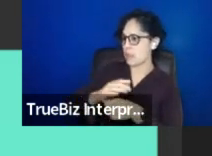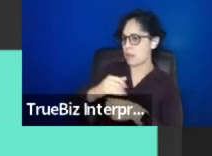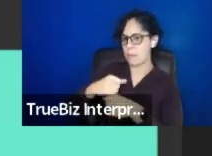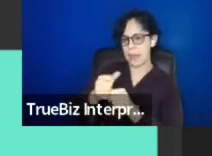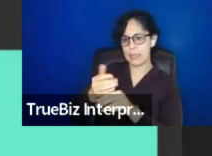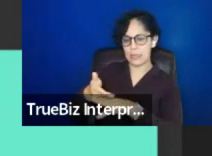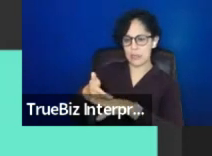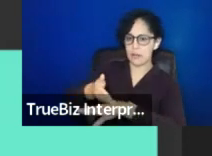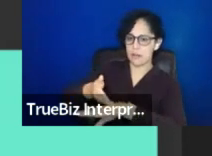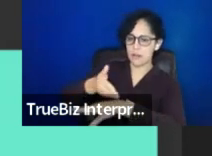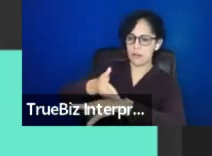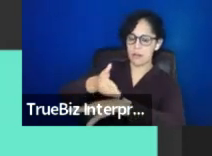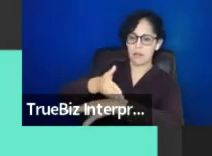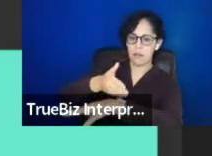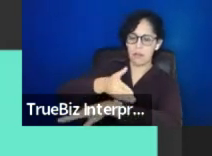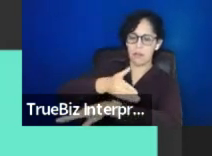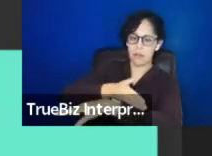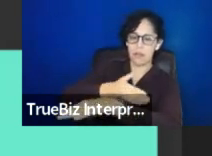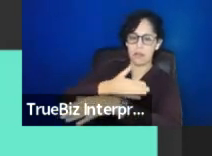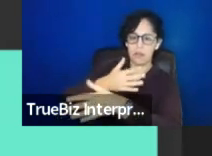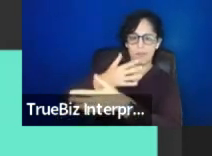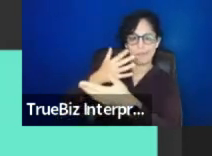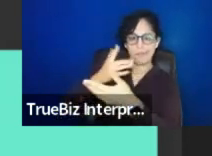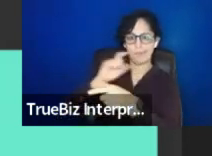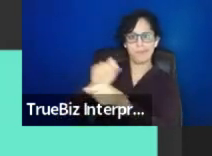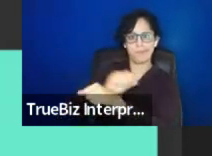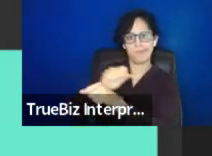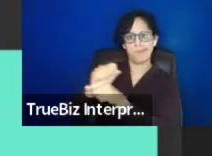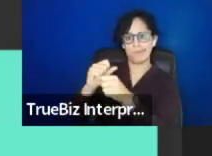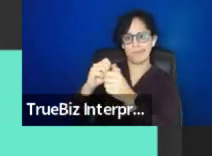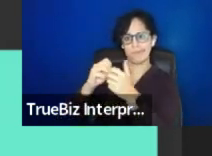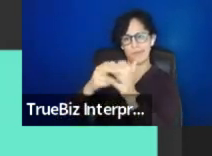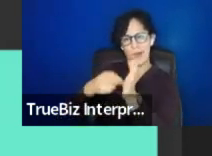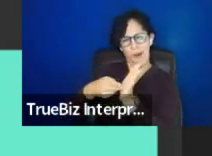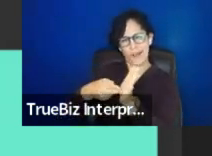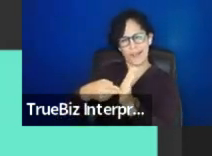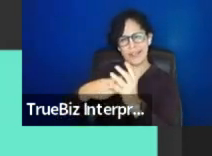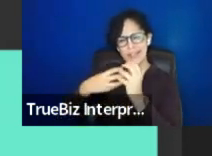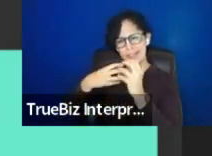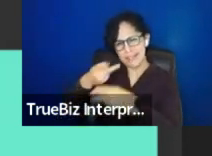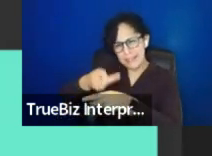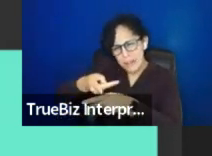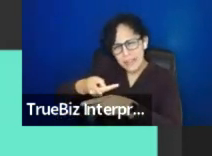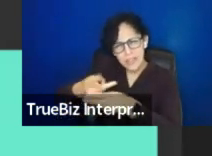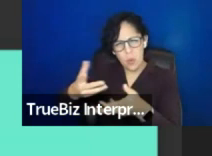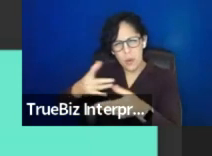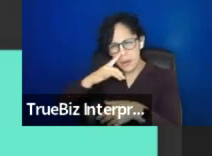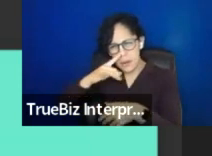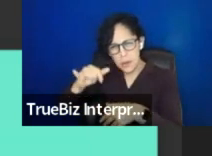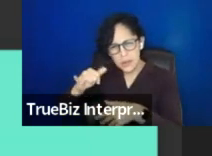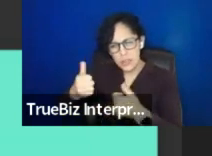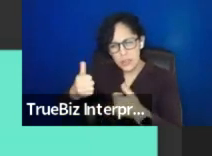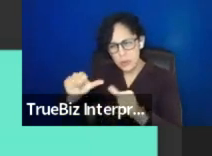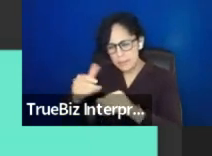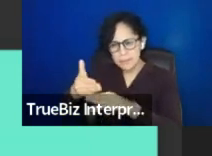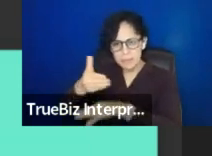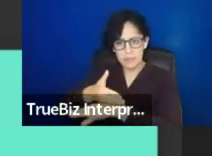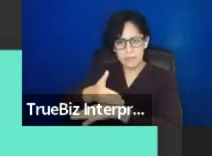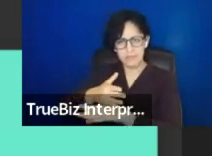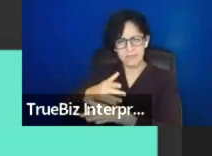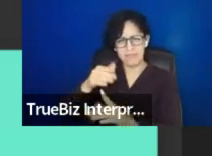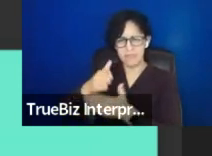strides towards genuine caretaking and what that looks like, part of this is